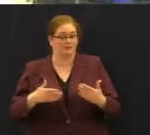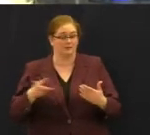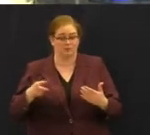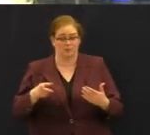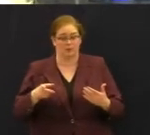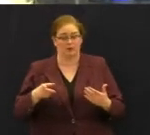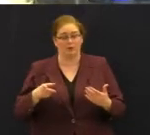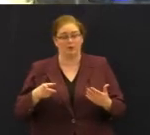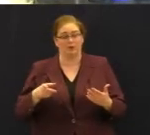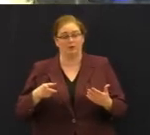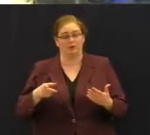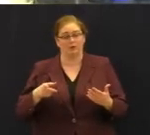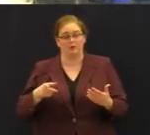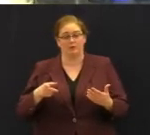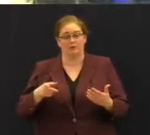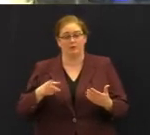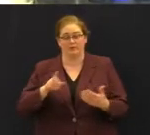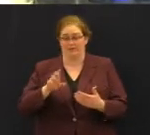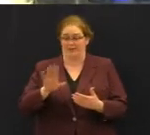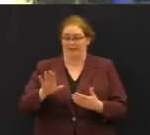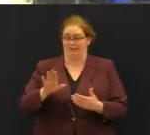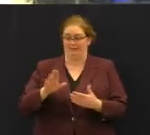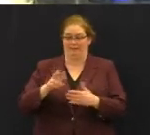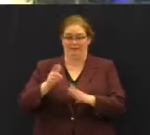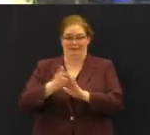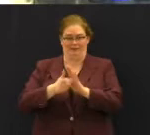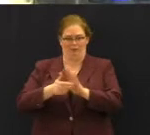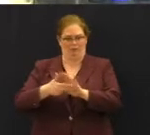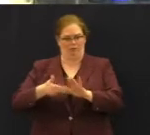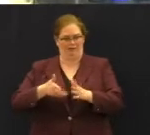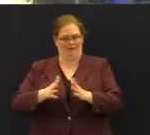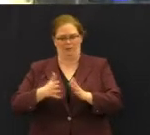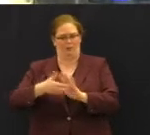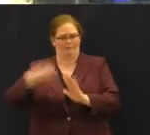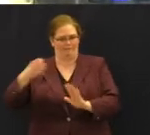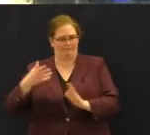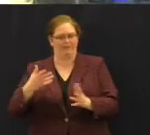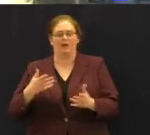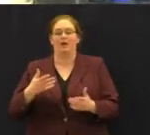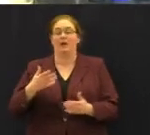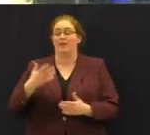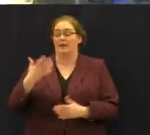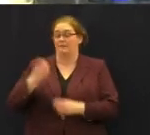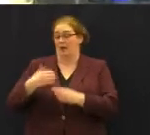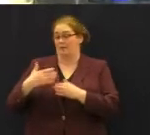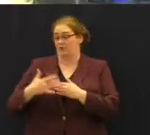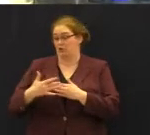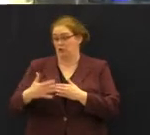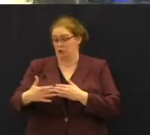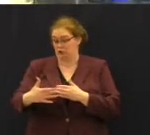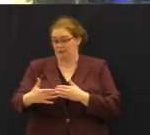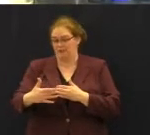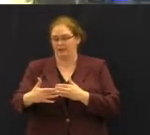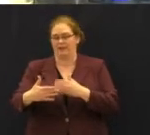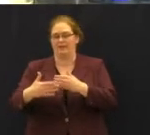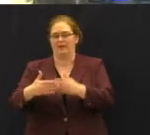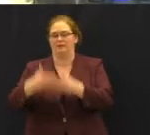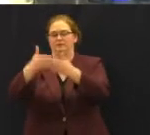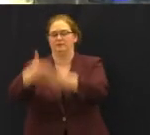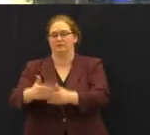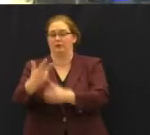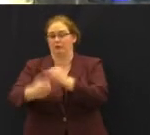take that legal status away from them. And then after that 5-year period, I believe there's like another 3-year